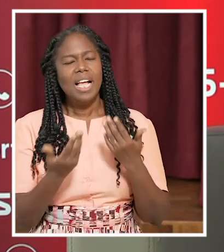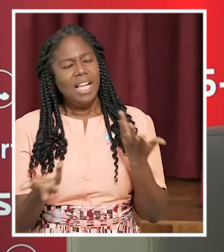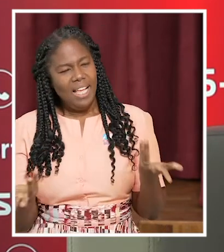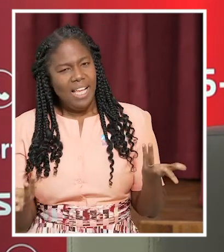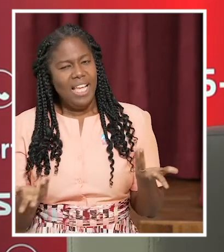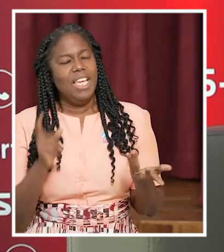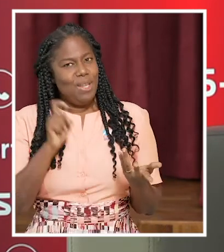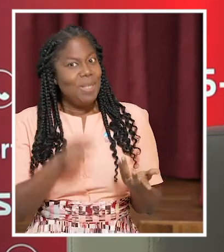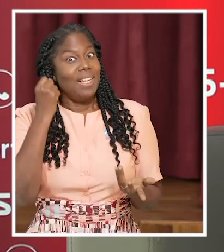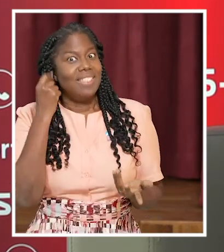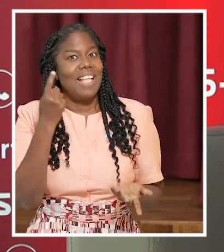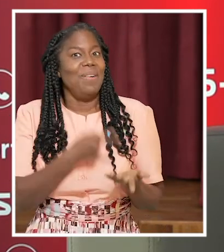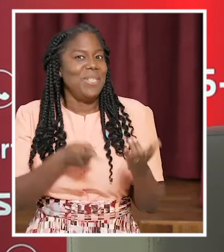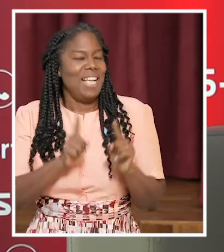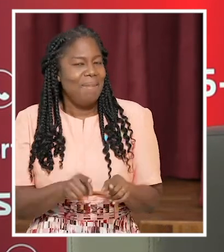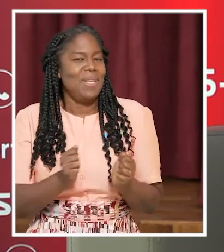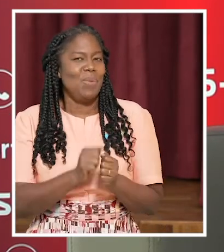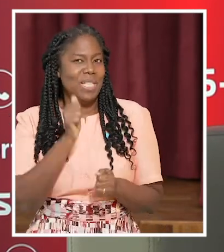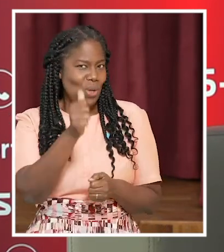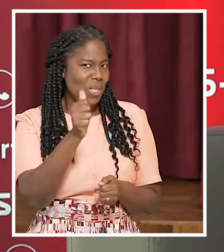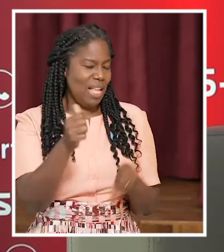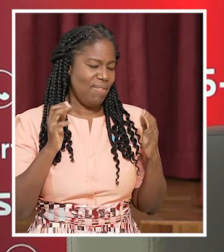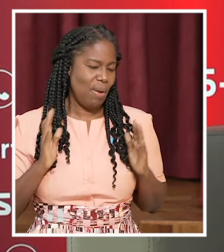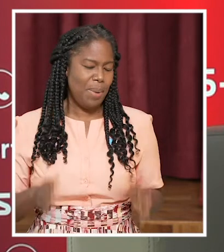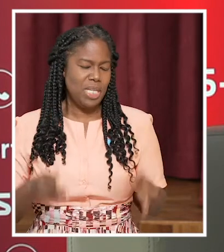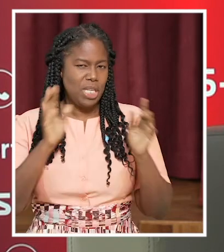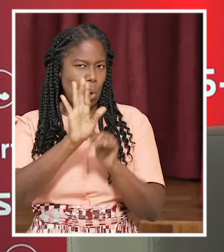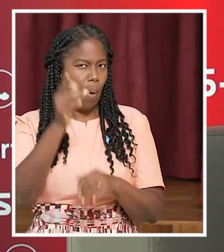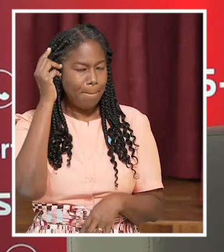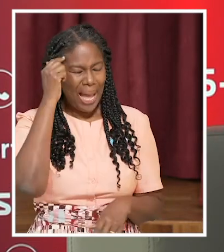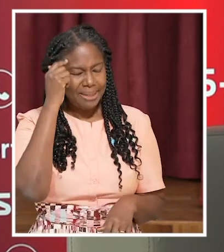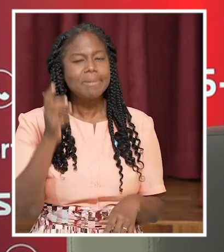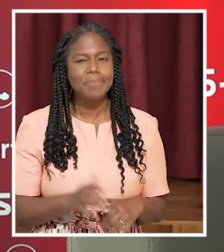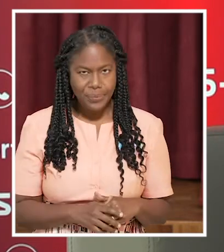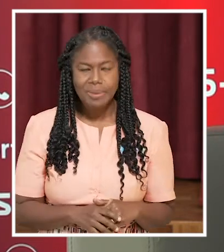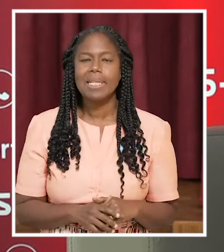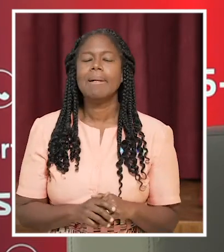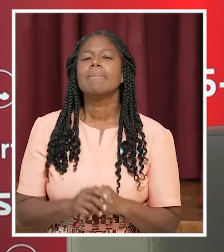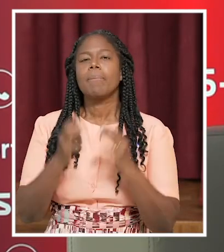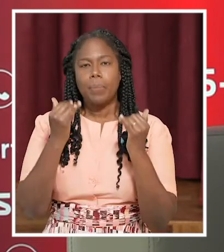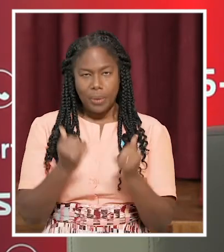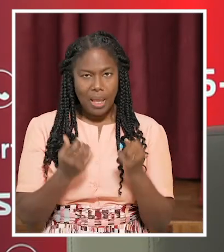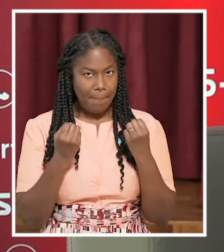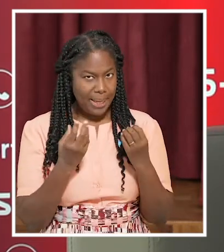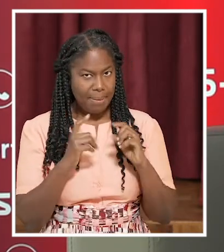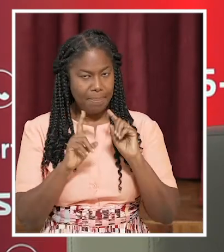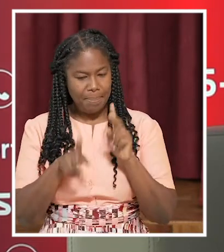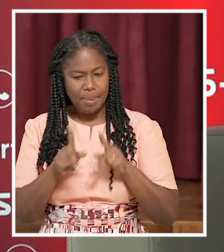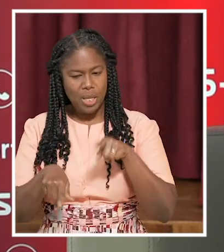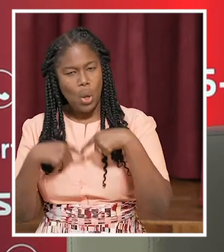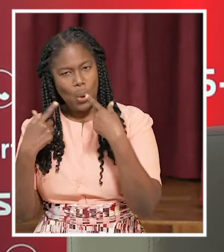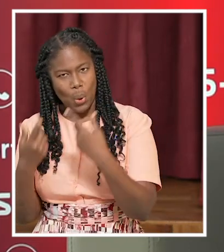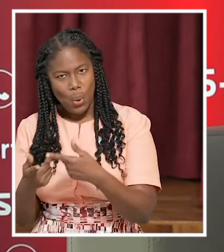recognize what's going on with yourself. Why am I feeling like this? Now, a lot of people go on to look at our self-help type